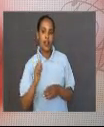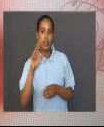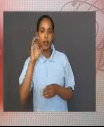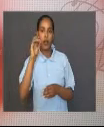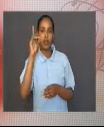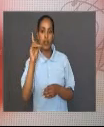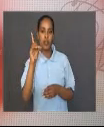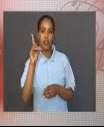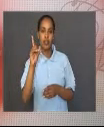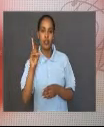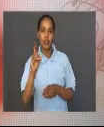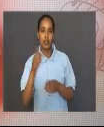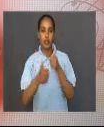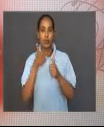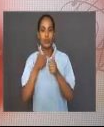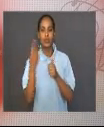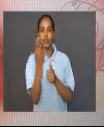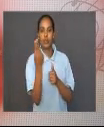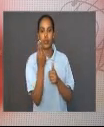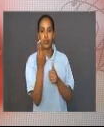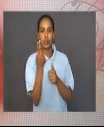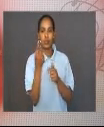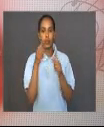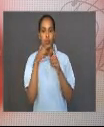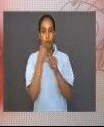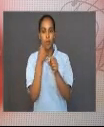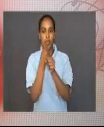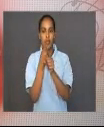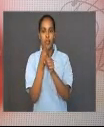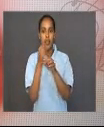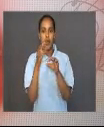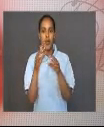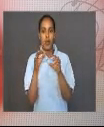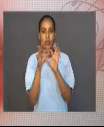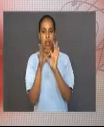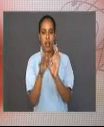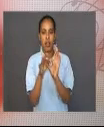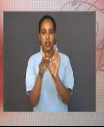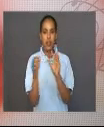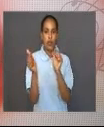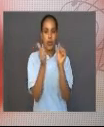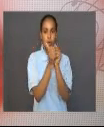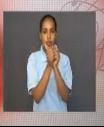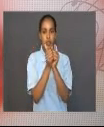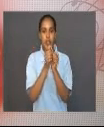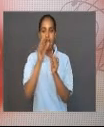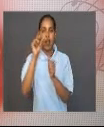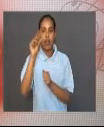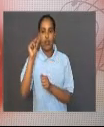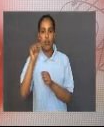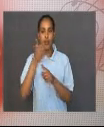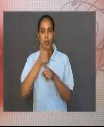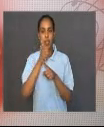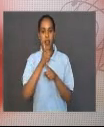rod which is used to make contact with a